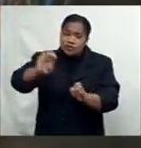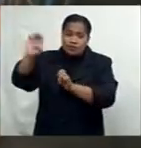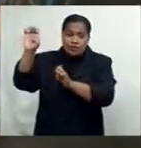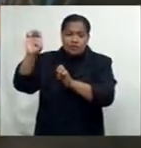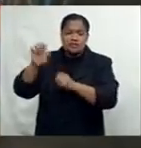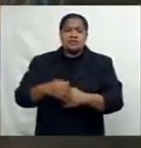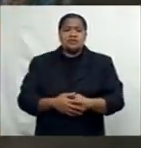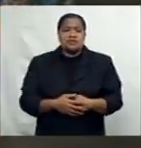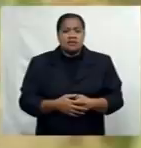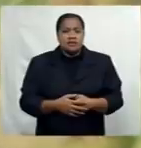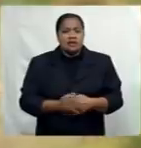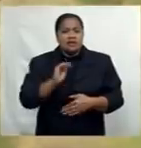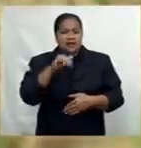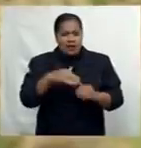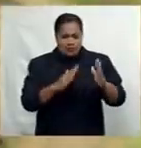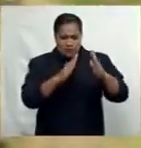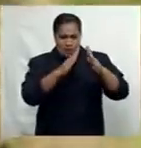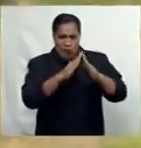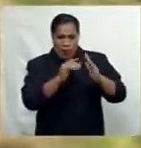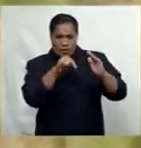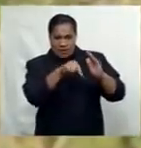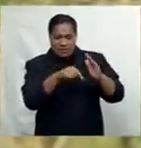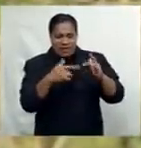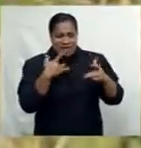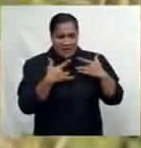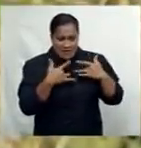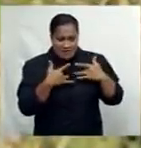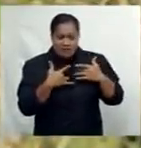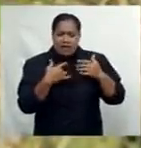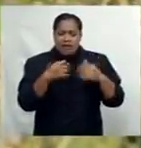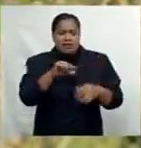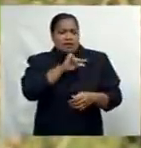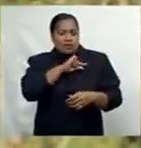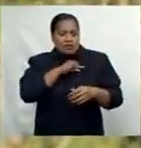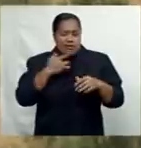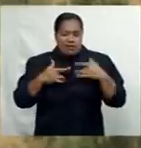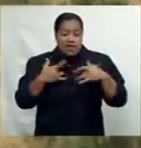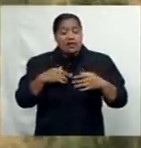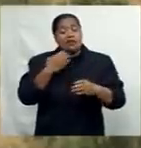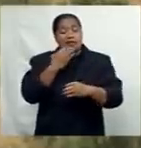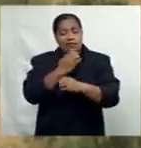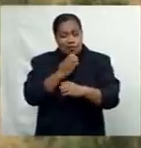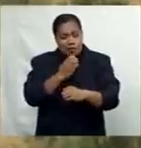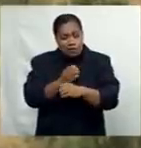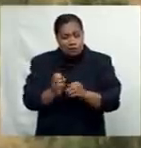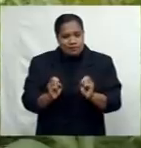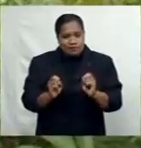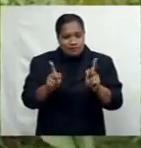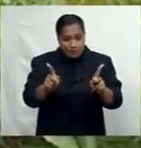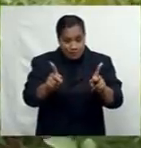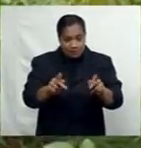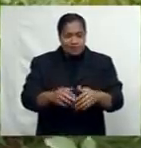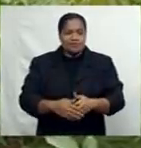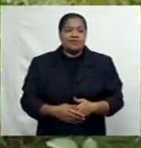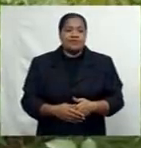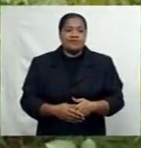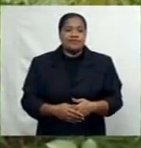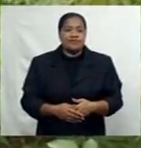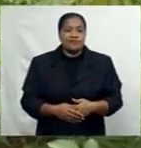livelihood, income and quality of life and expand employment opportunities. Dr. Reddy